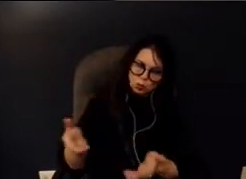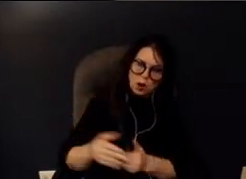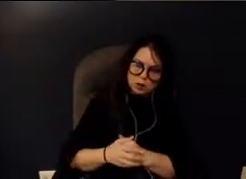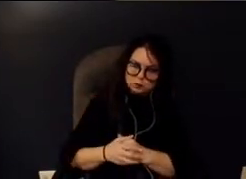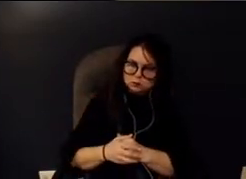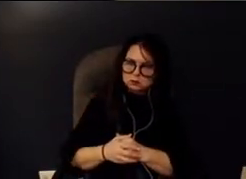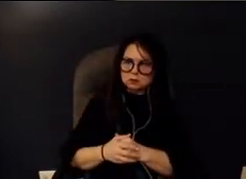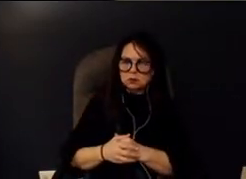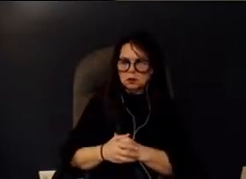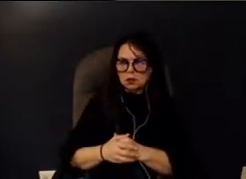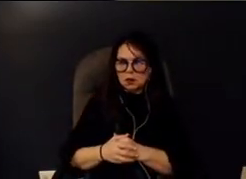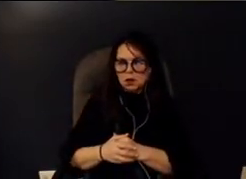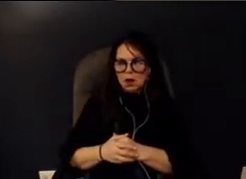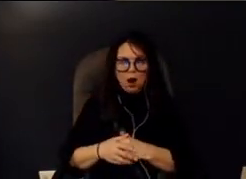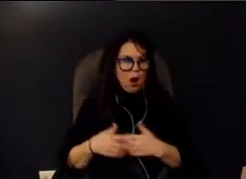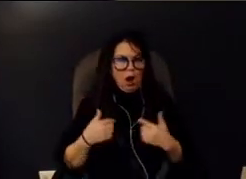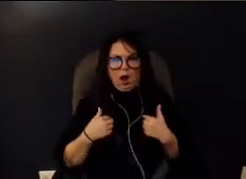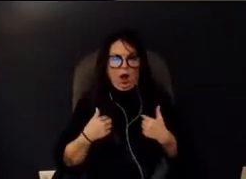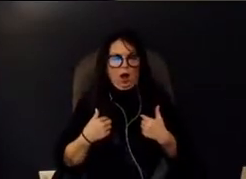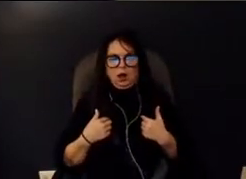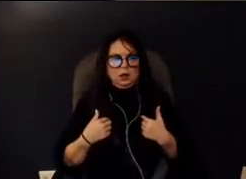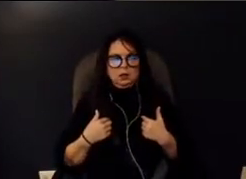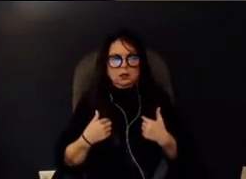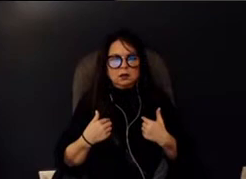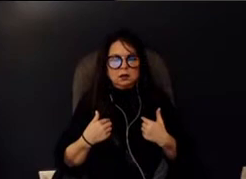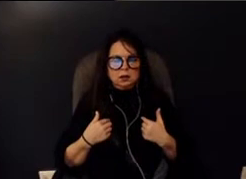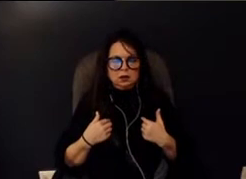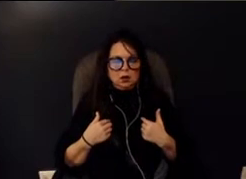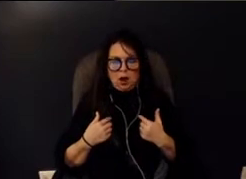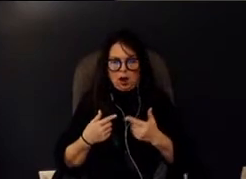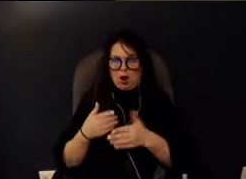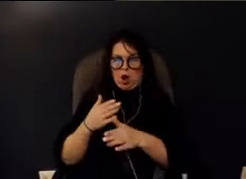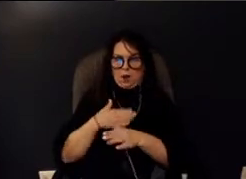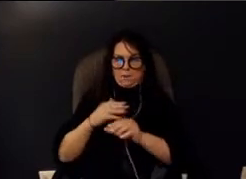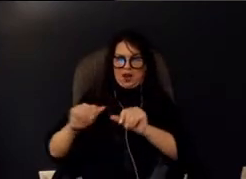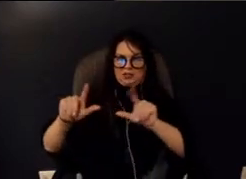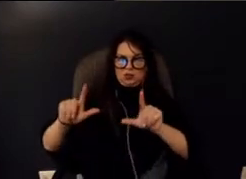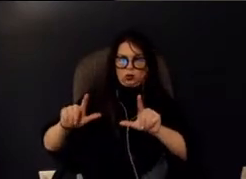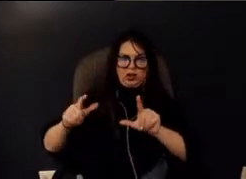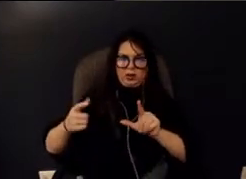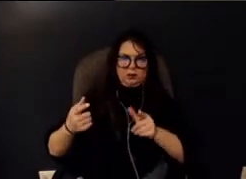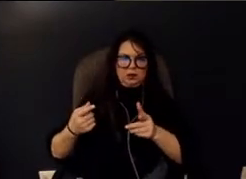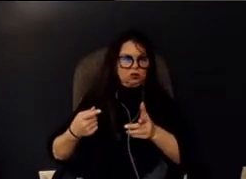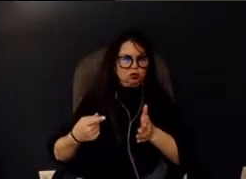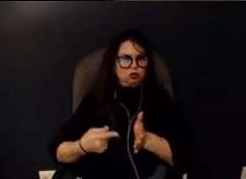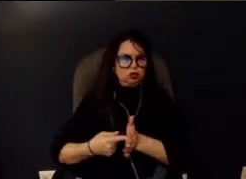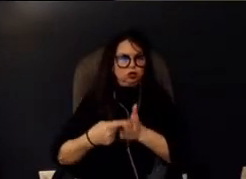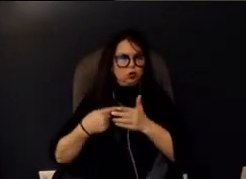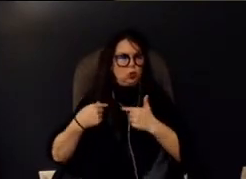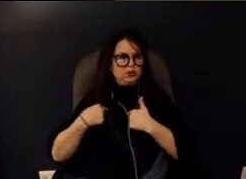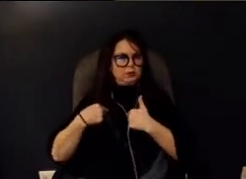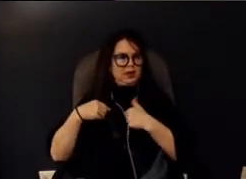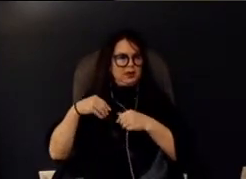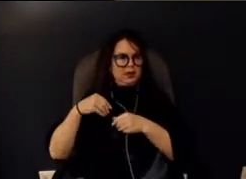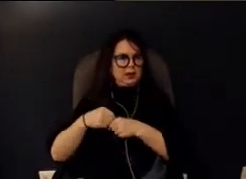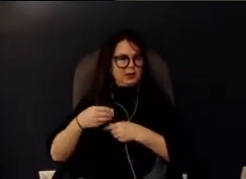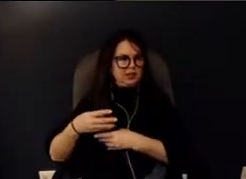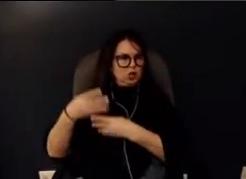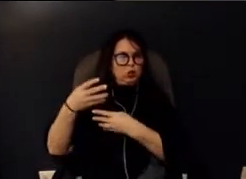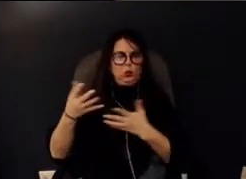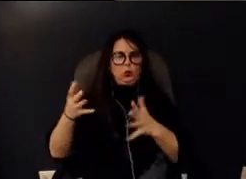I don't know if it just shows on my screen in the queue, so I don't know if that's the case. I just had a question for Director Brennan,